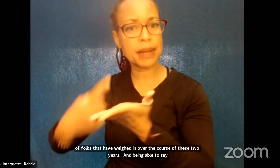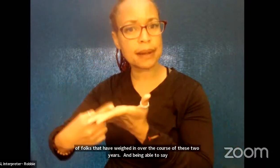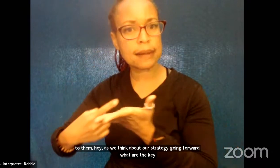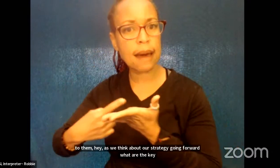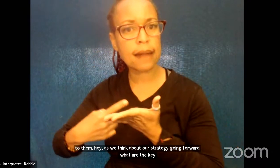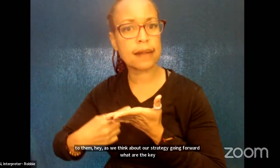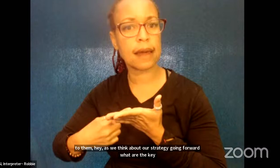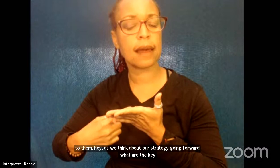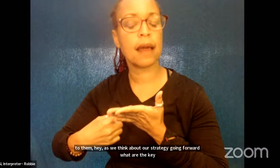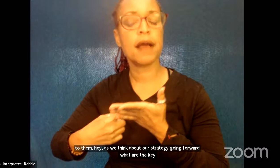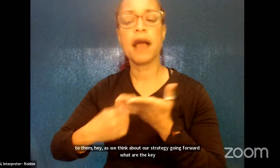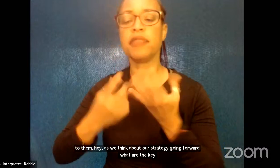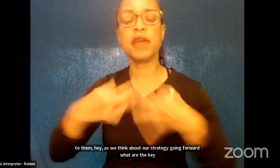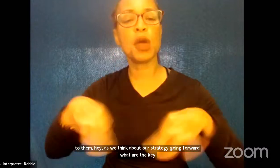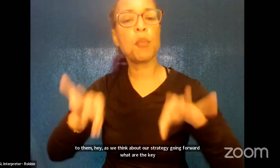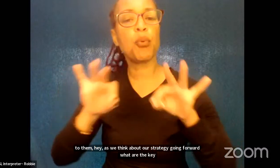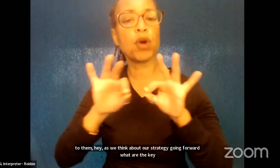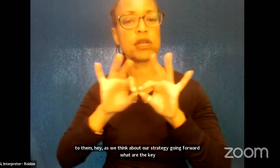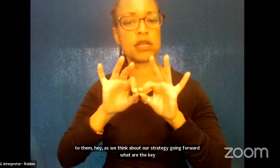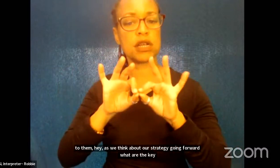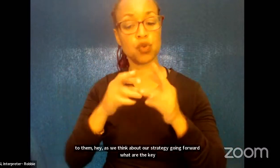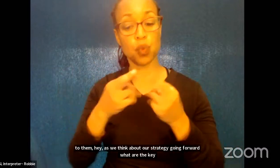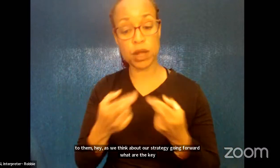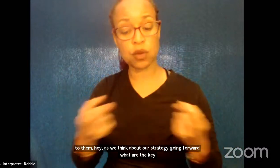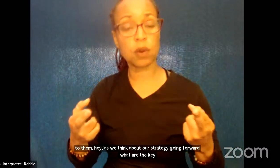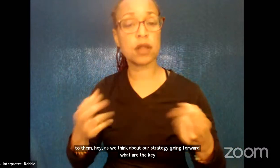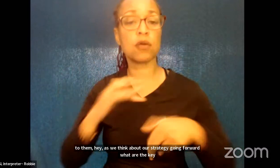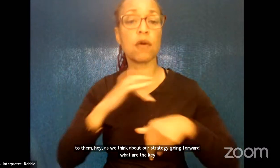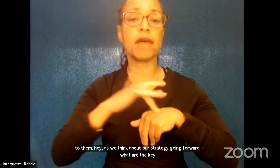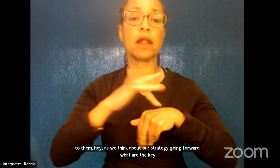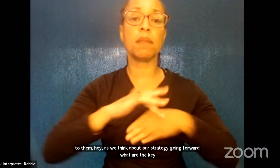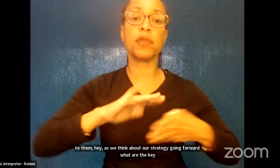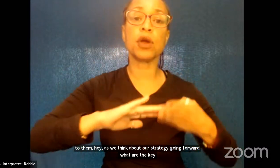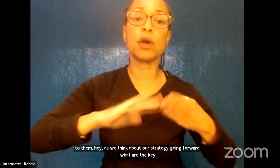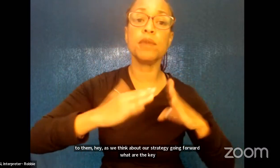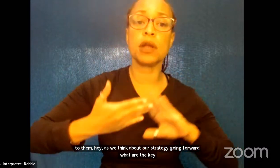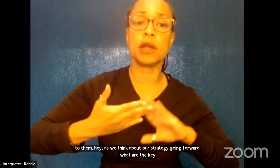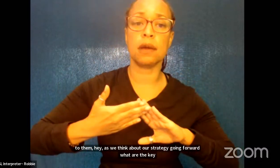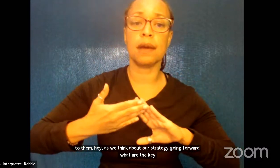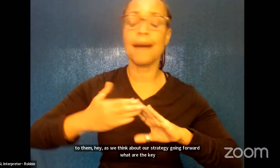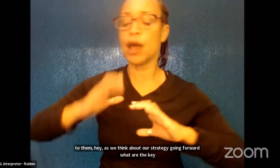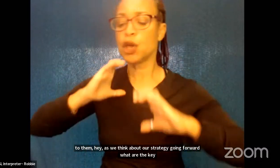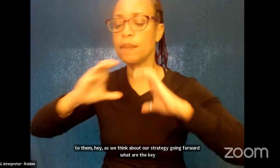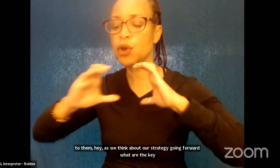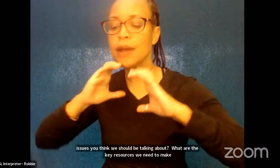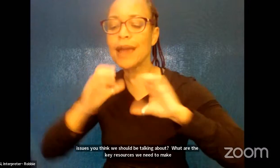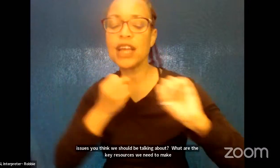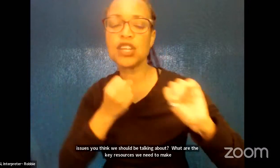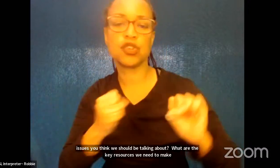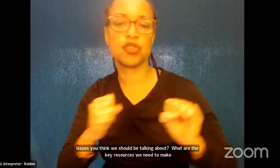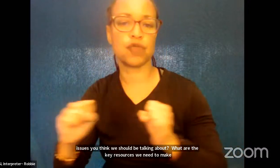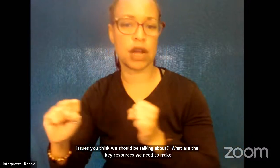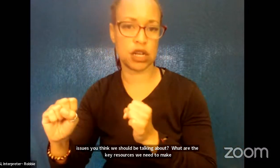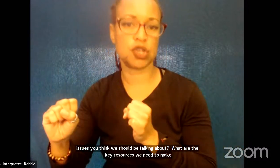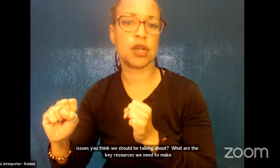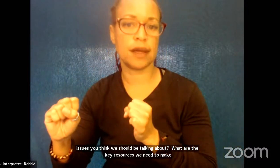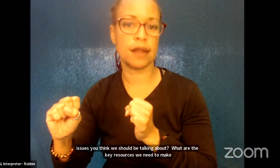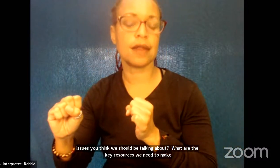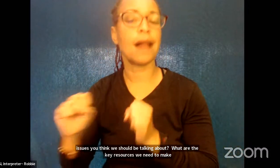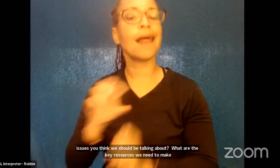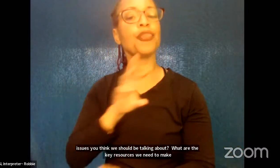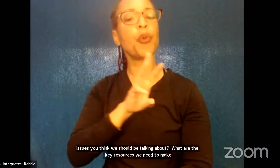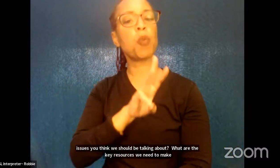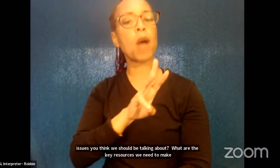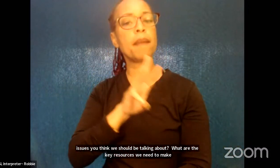key resources that we need to make sure are available in the community? What are the communication strategies, similar to what Noha just said about the website